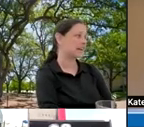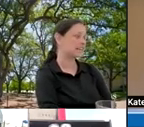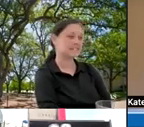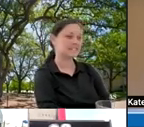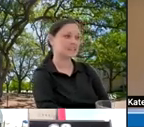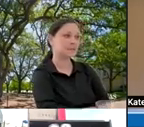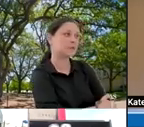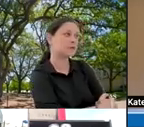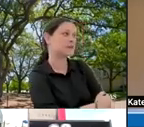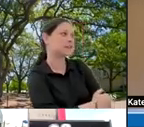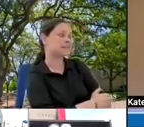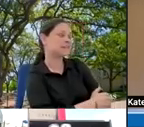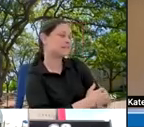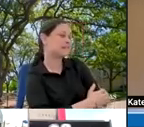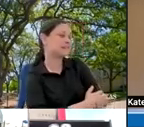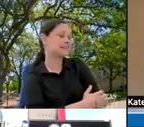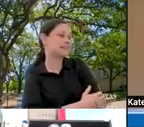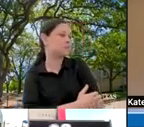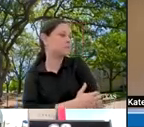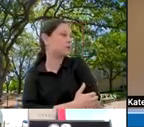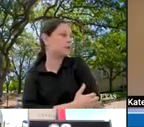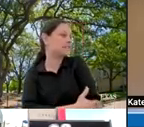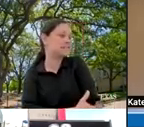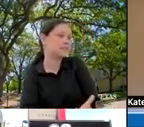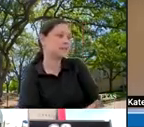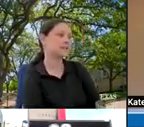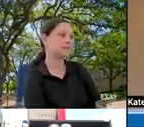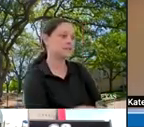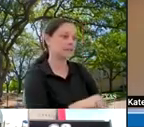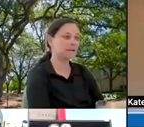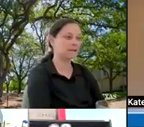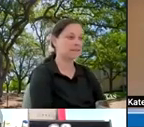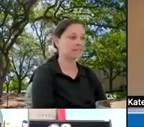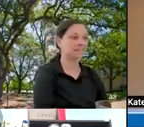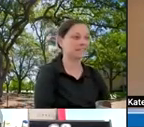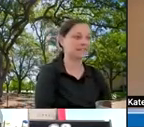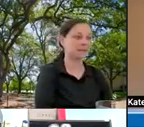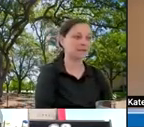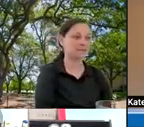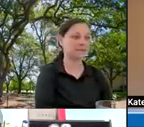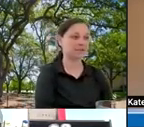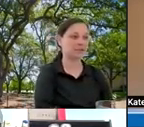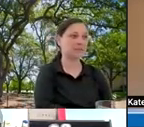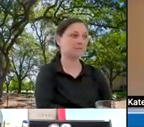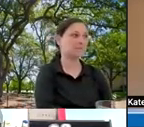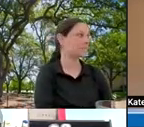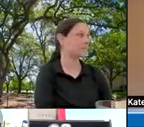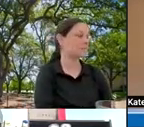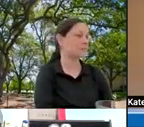or add it to the Jamboard. One word to describe how you're feeling about our upcoming